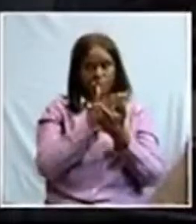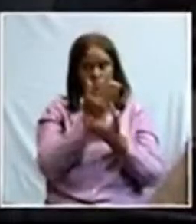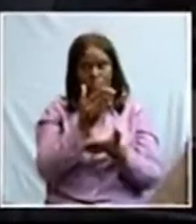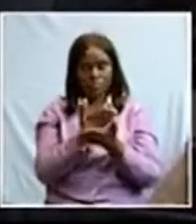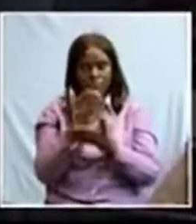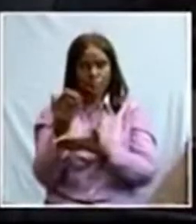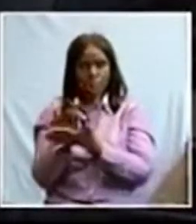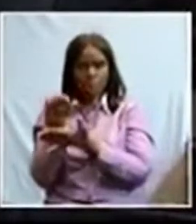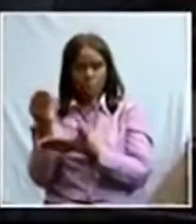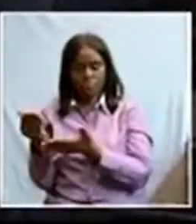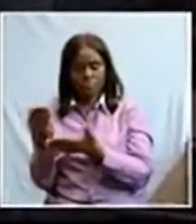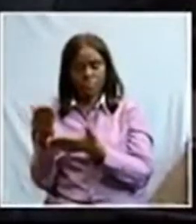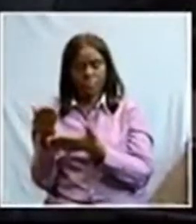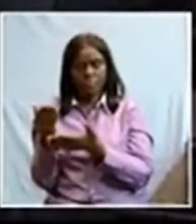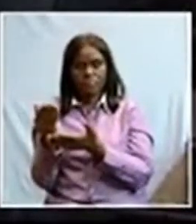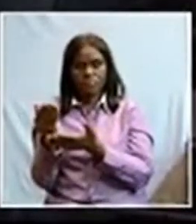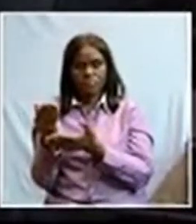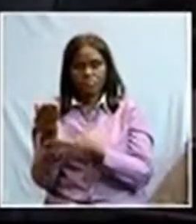Procurement,